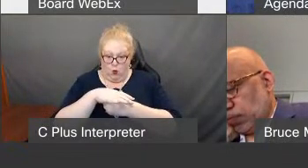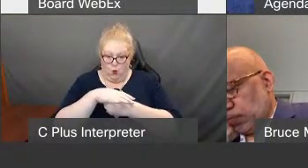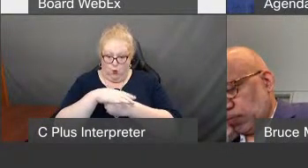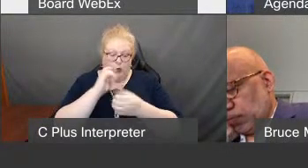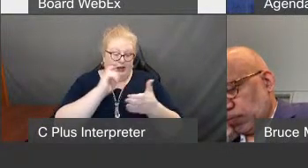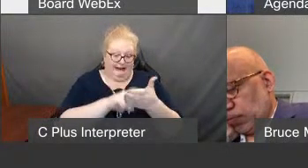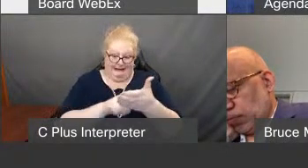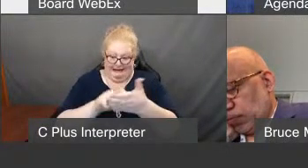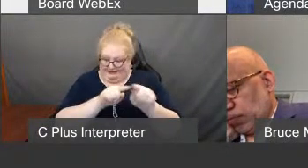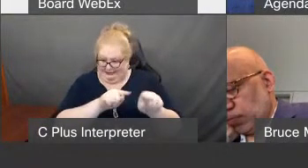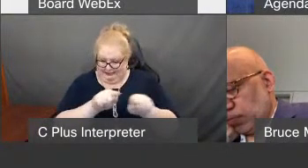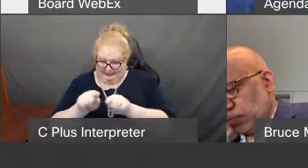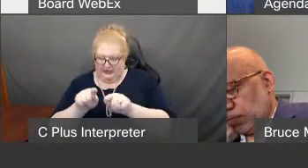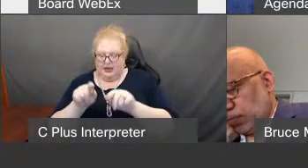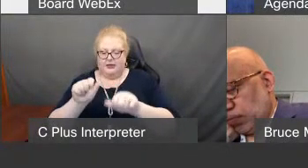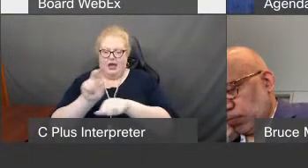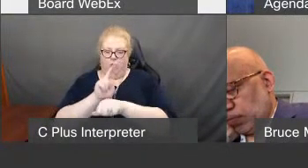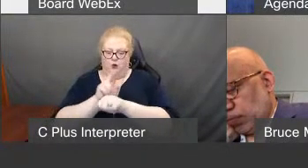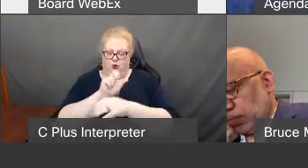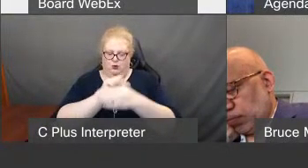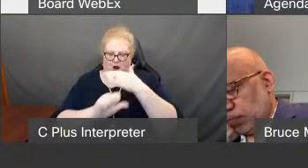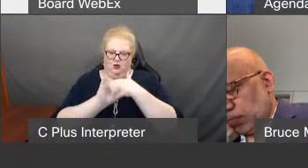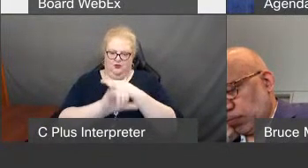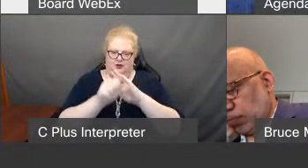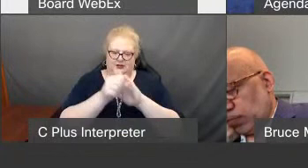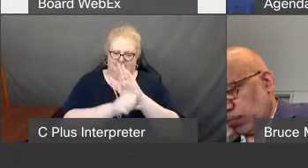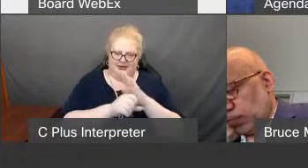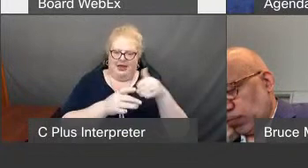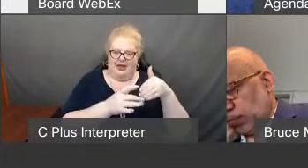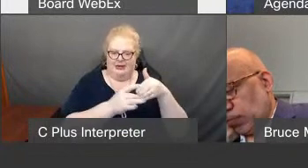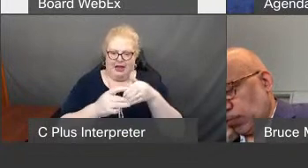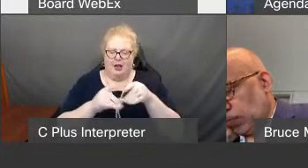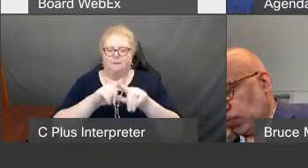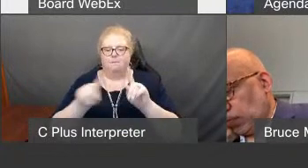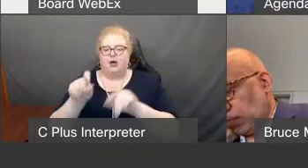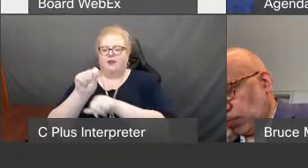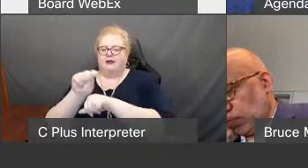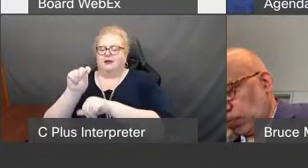and then that way the state constitutional limitation doesn't apply.